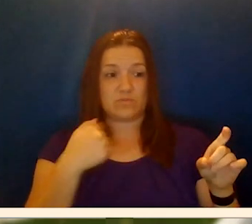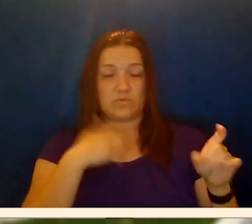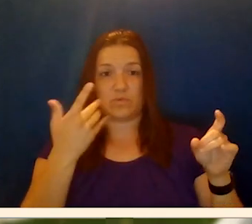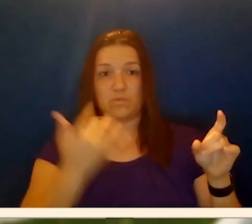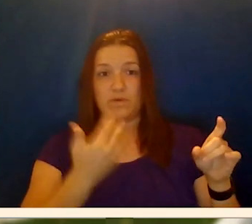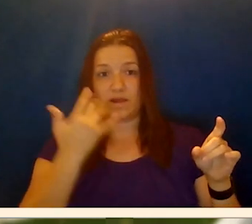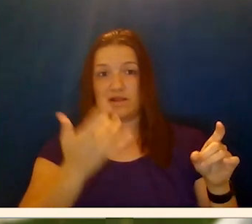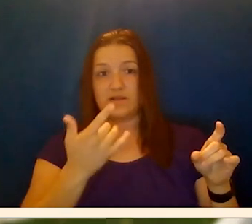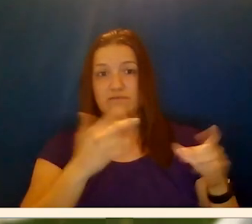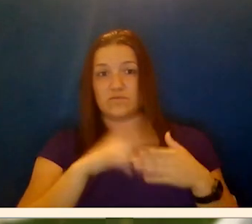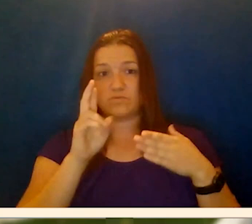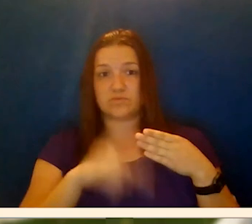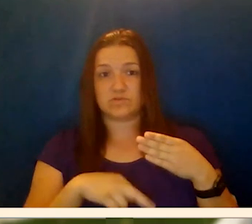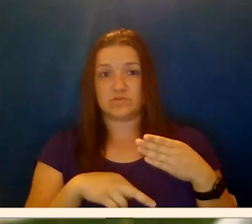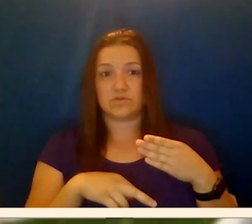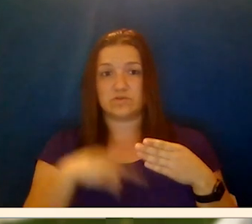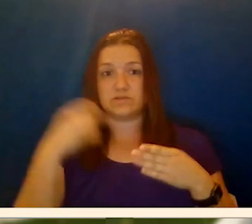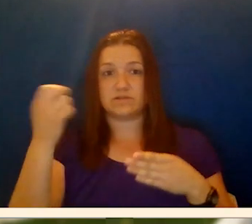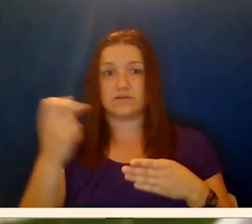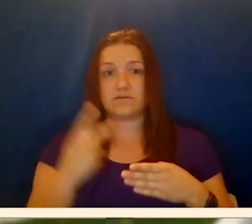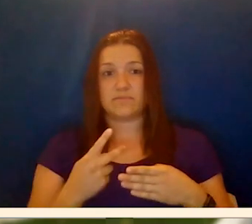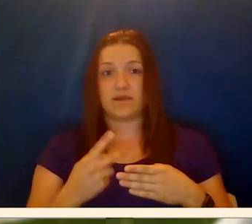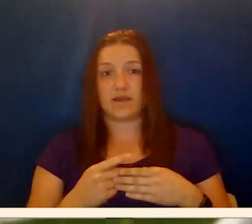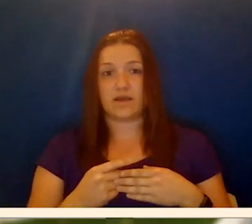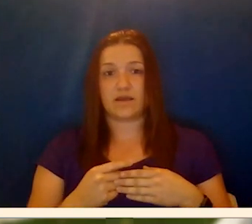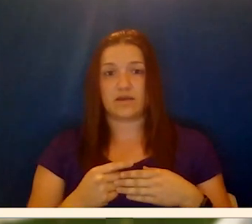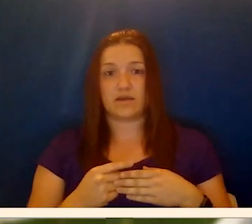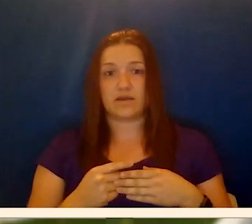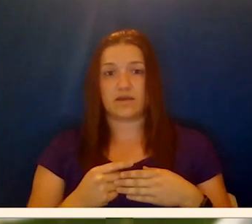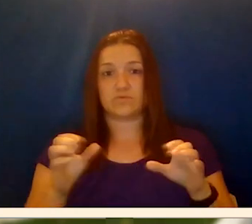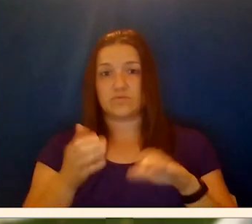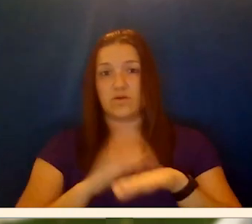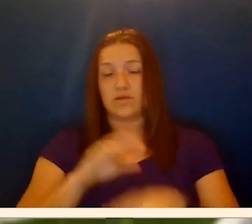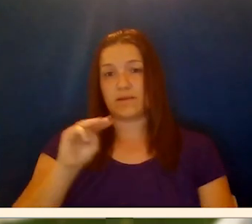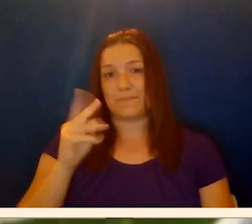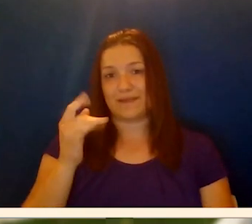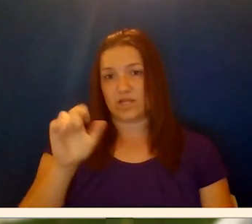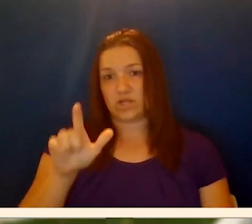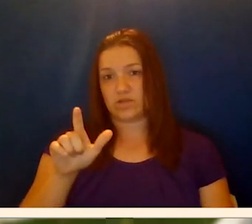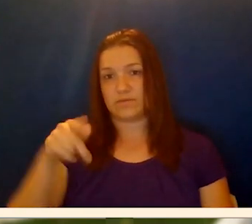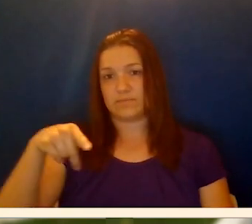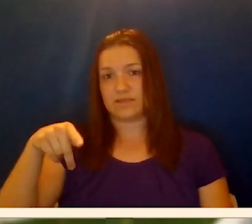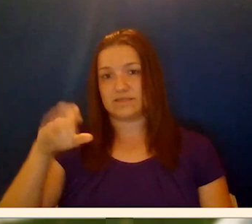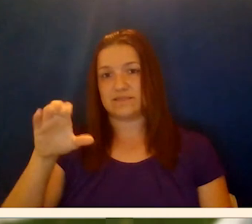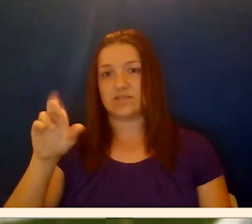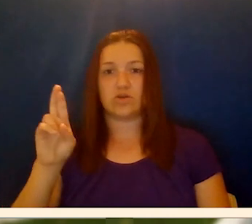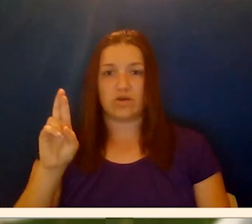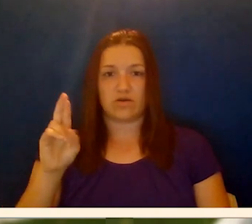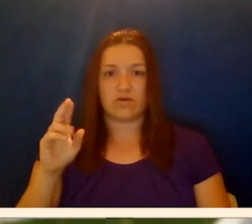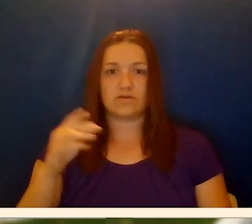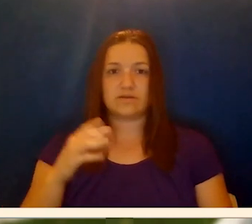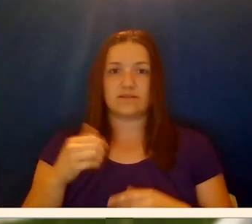for those test results to come back, running them on the molecular PCR platform to get that